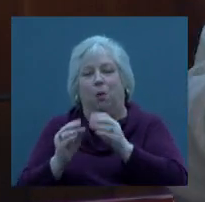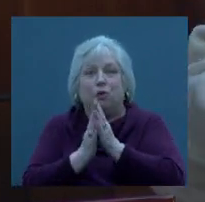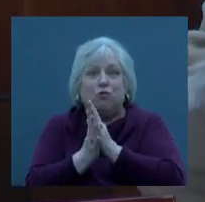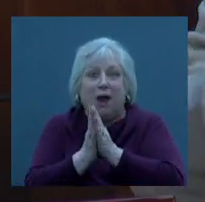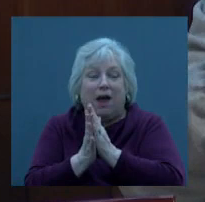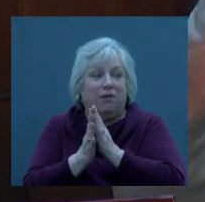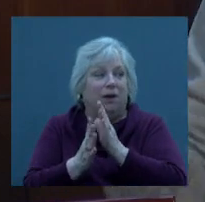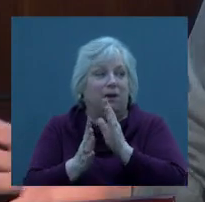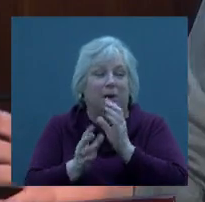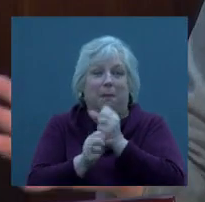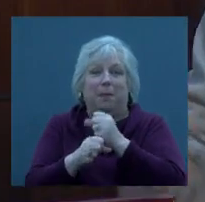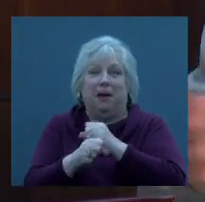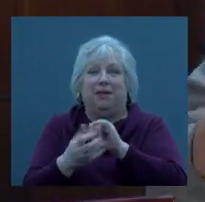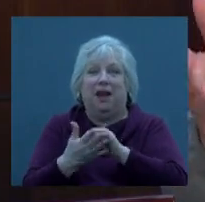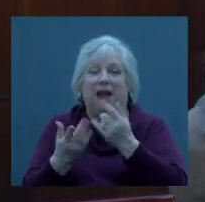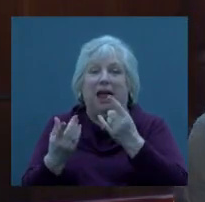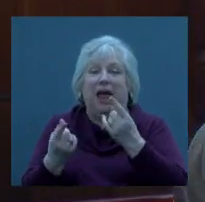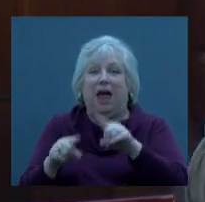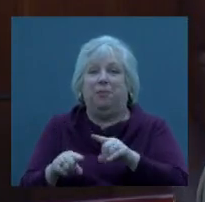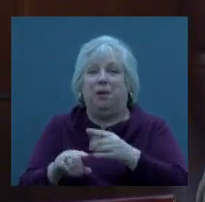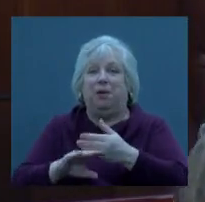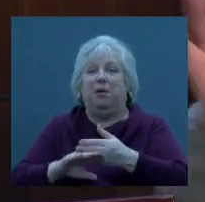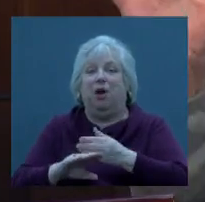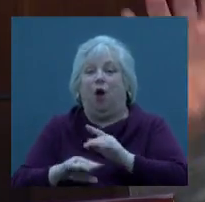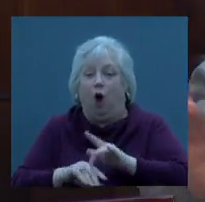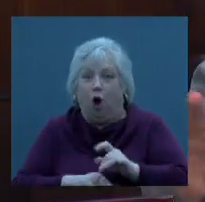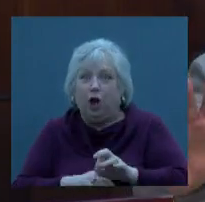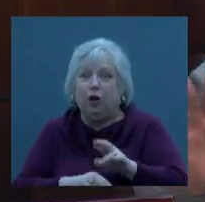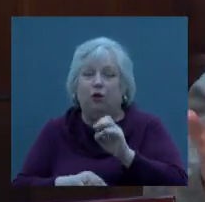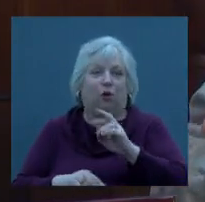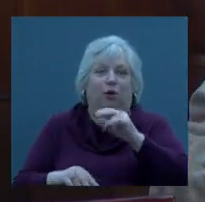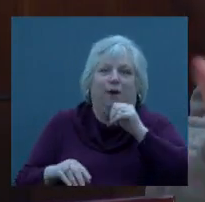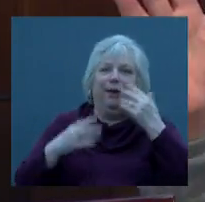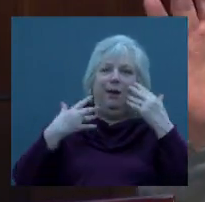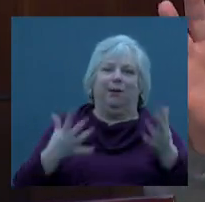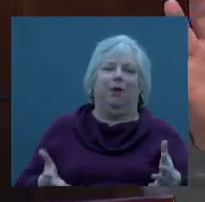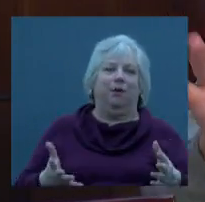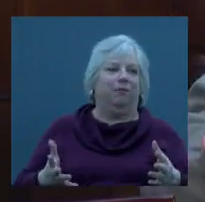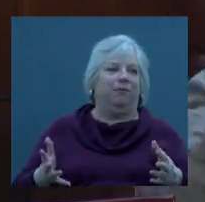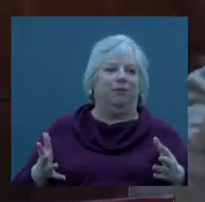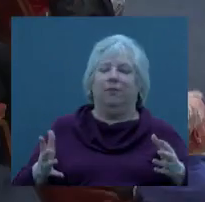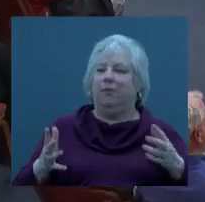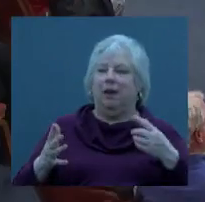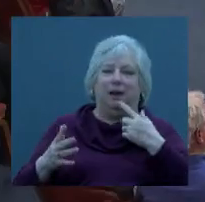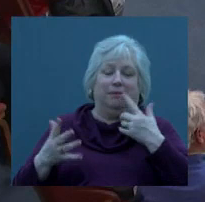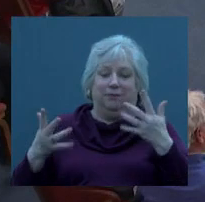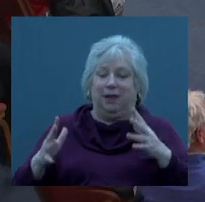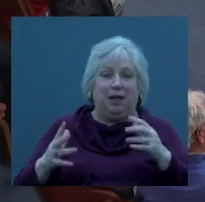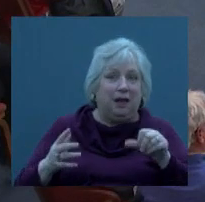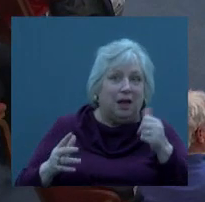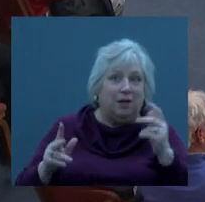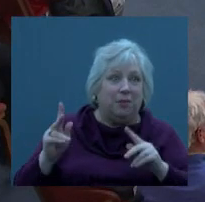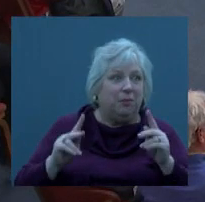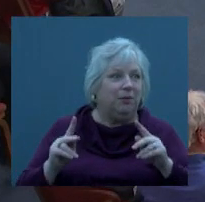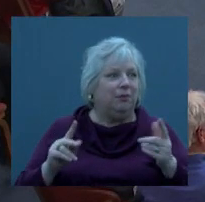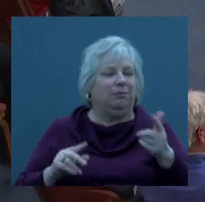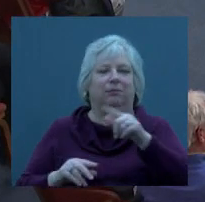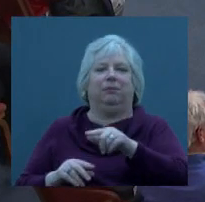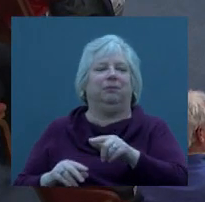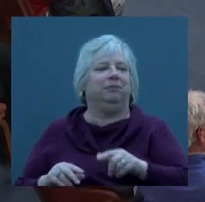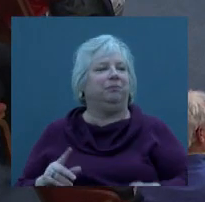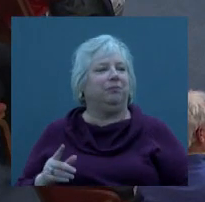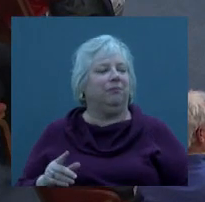Bowman makes that come earlier or not, I don't know. Now, having said that, anybody else? Okay.